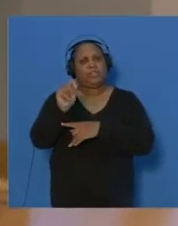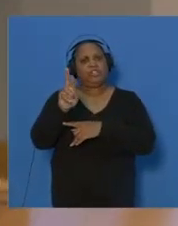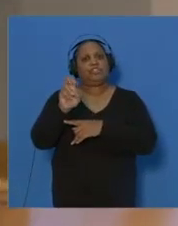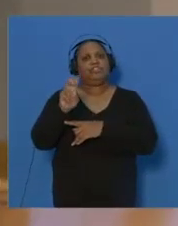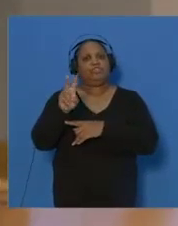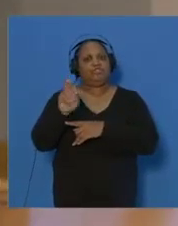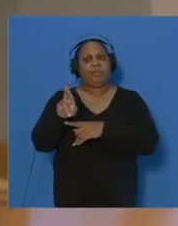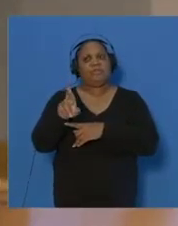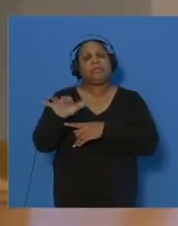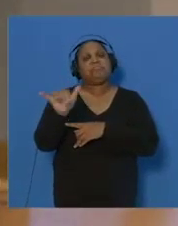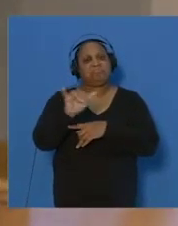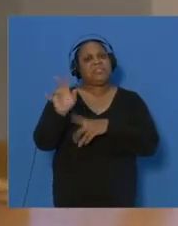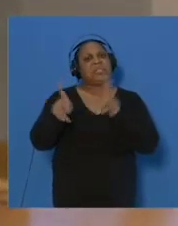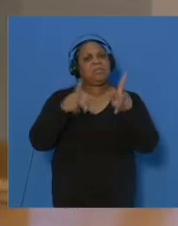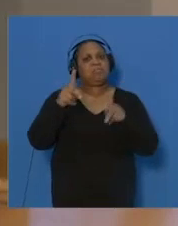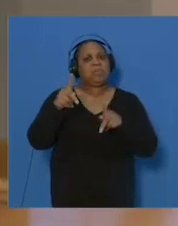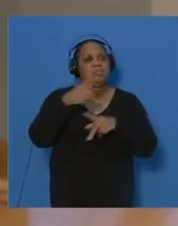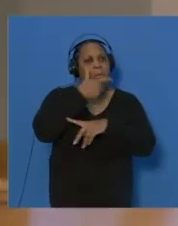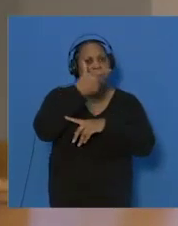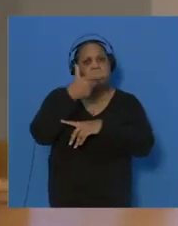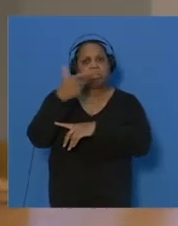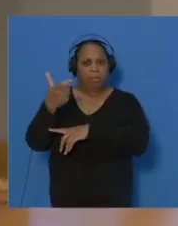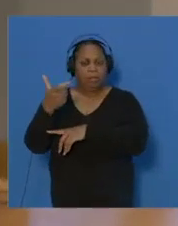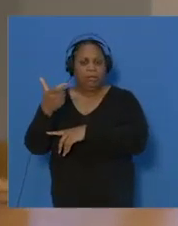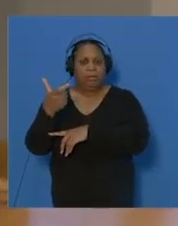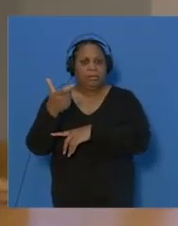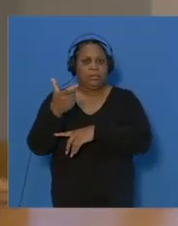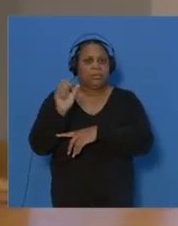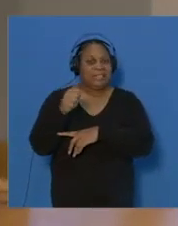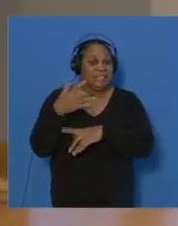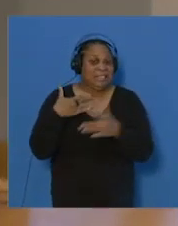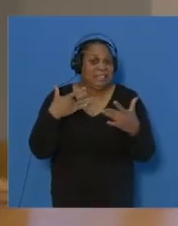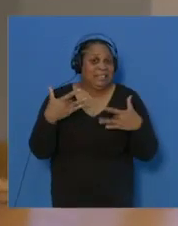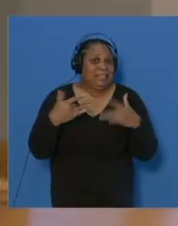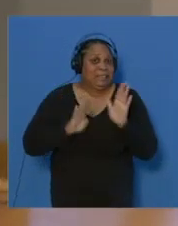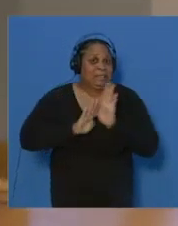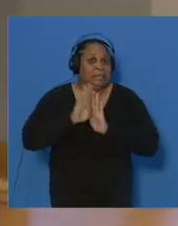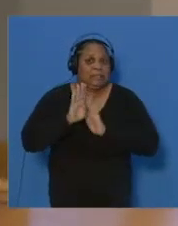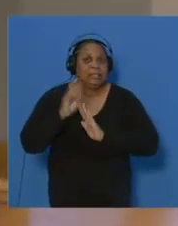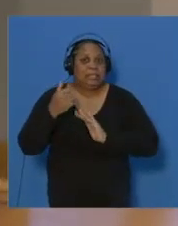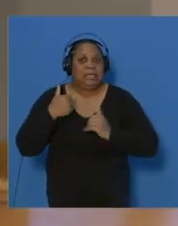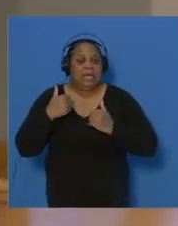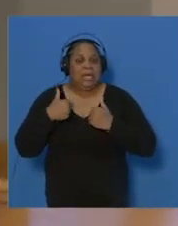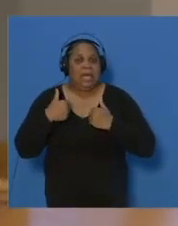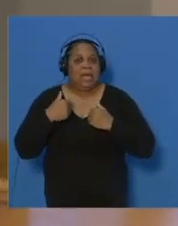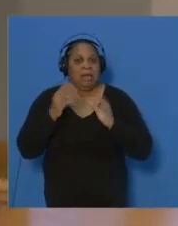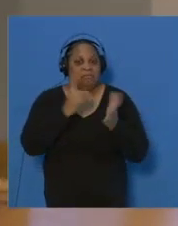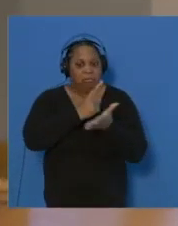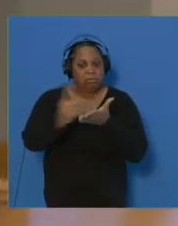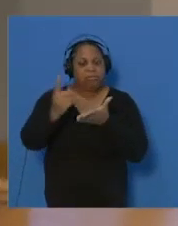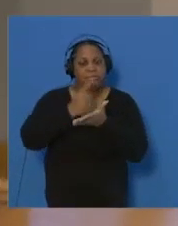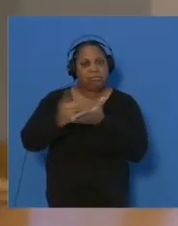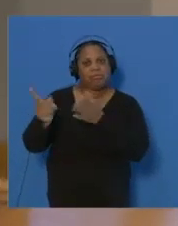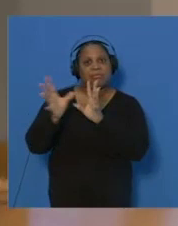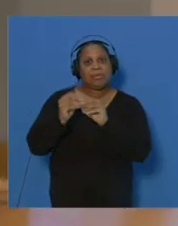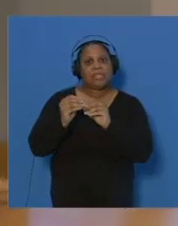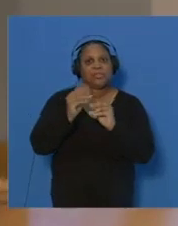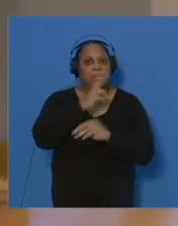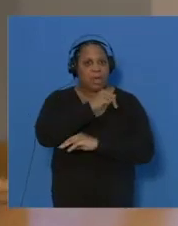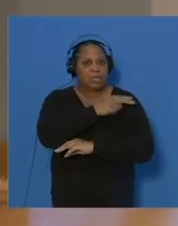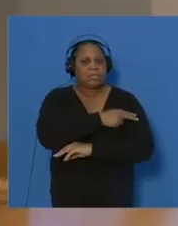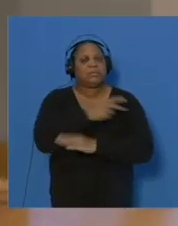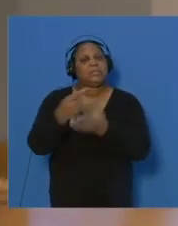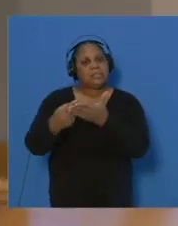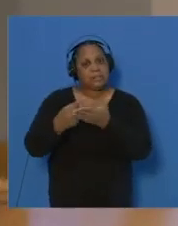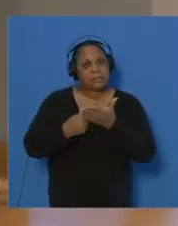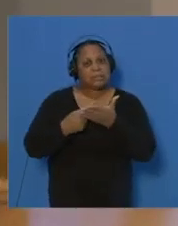particularly as it relates to younger children, it is causing concern. I actually have I have weekly meetings with the hospital, and we'll be discussing part